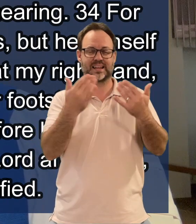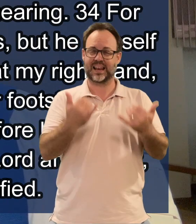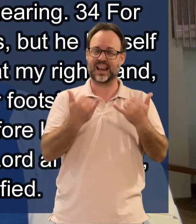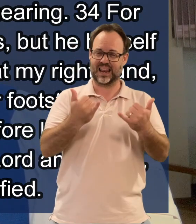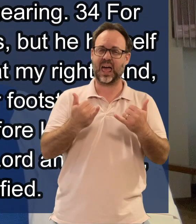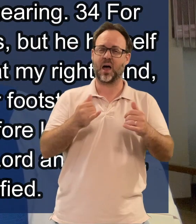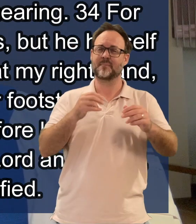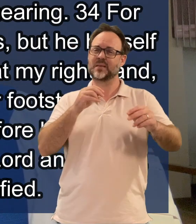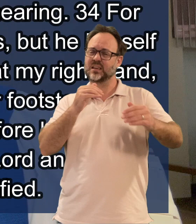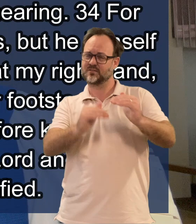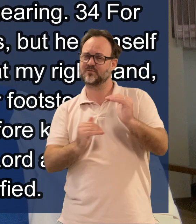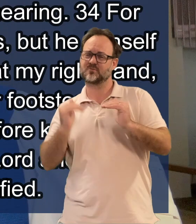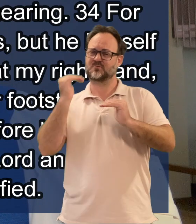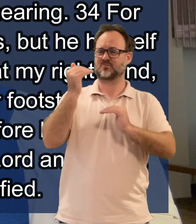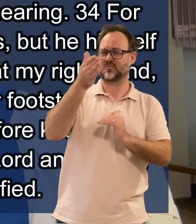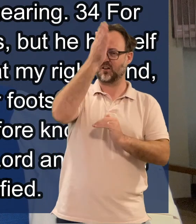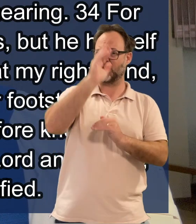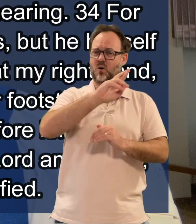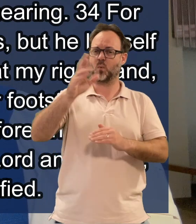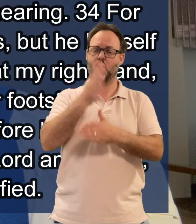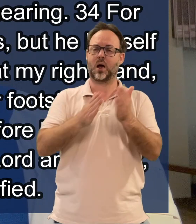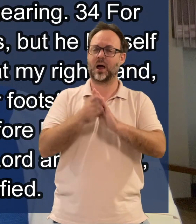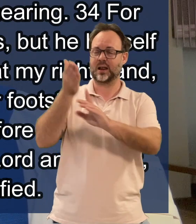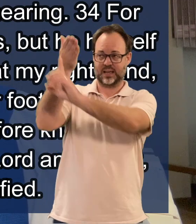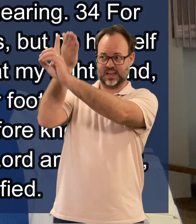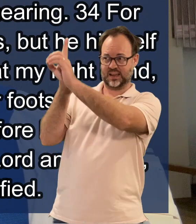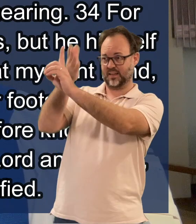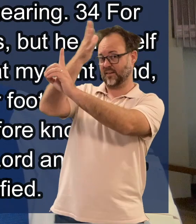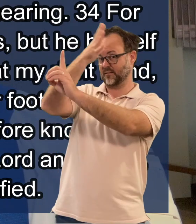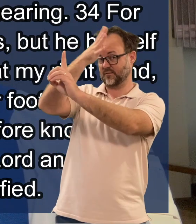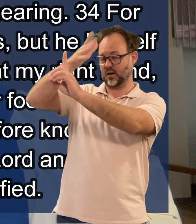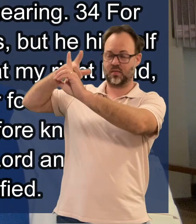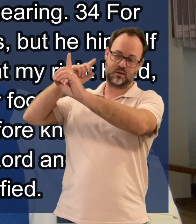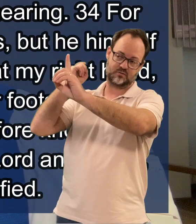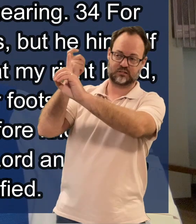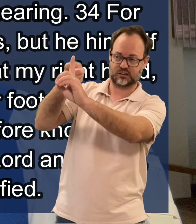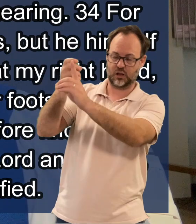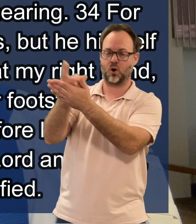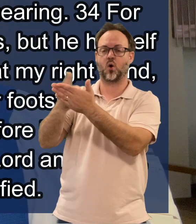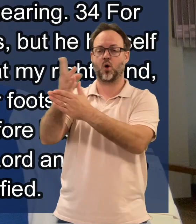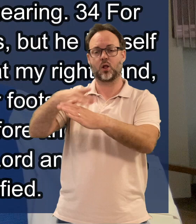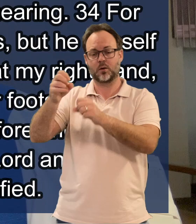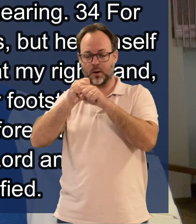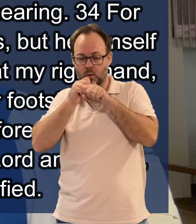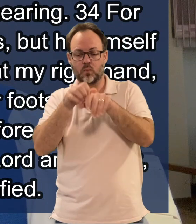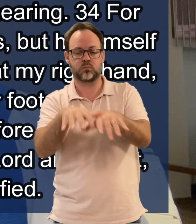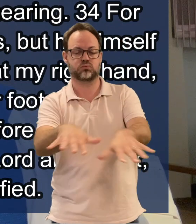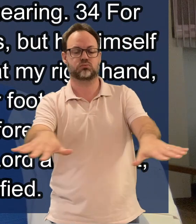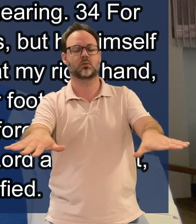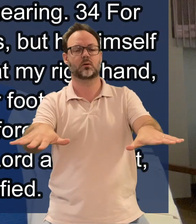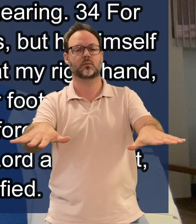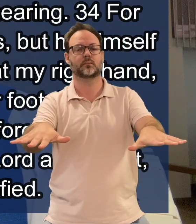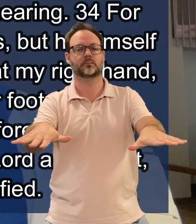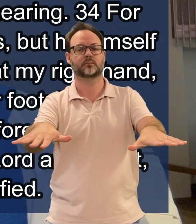therefore exalted at the right hand of God, and having received from the Father the promise of the Holy Spirit, he has poured